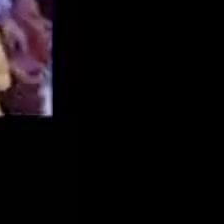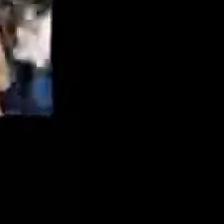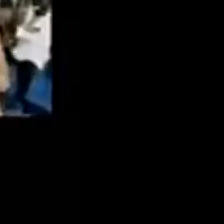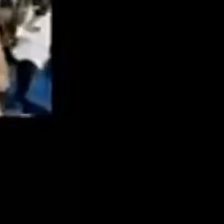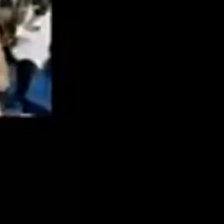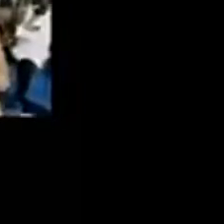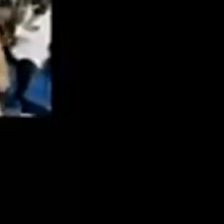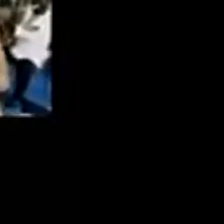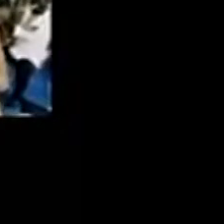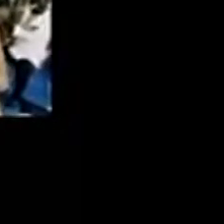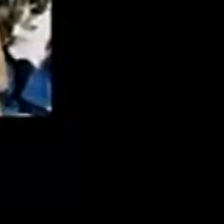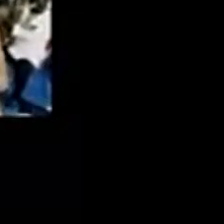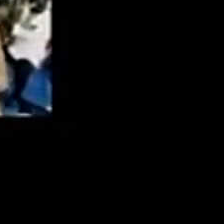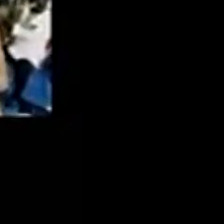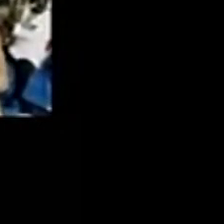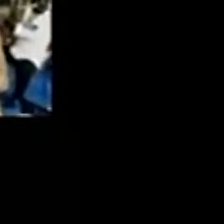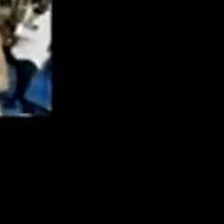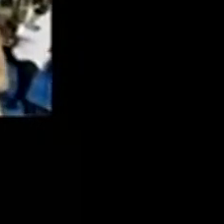is